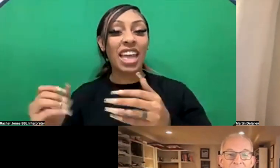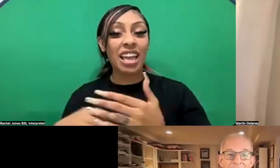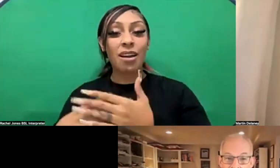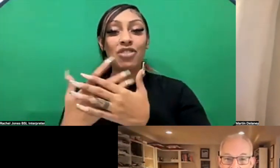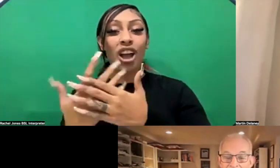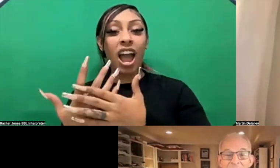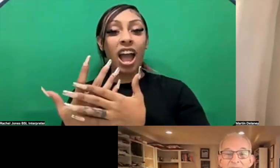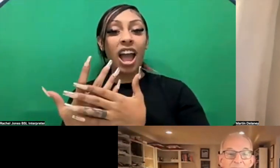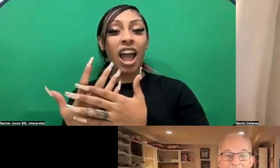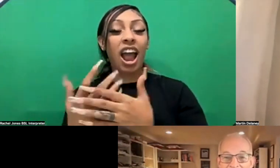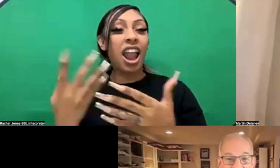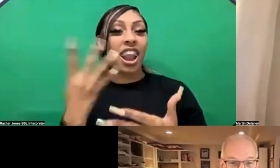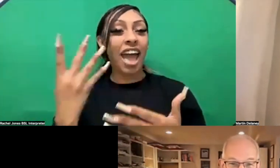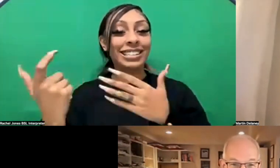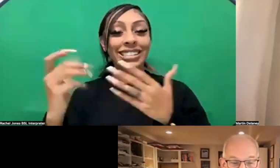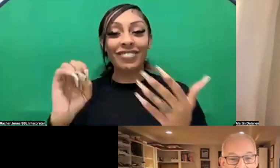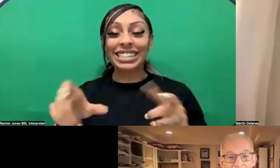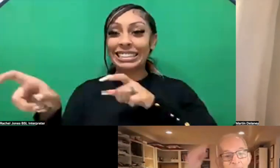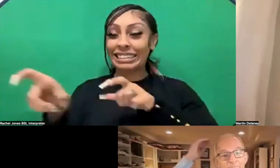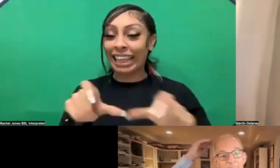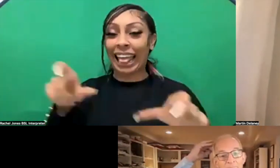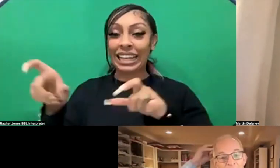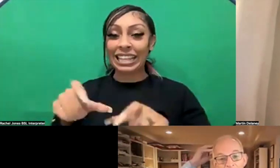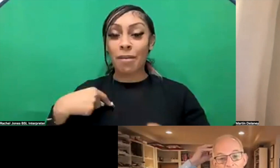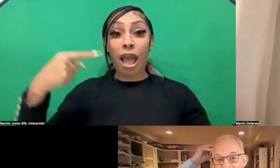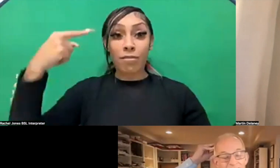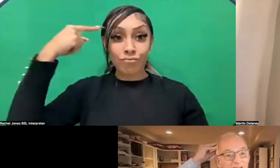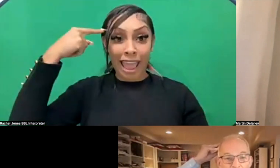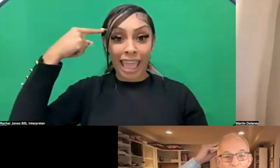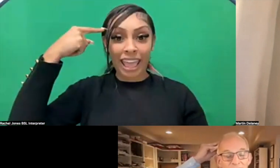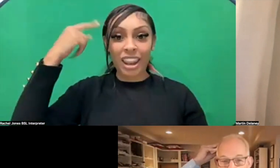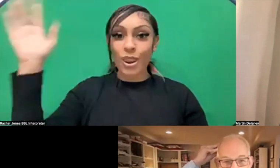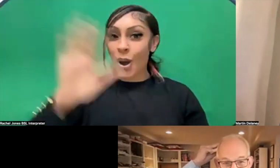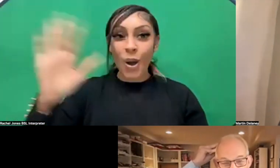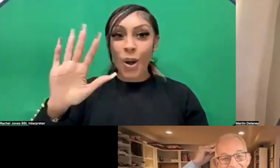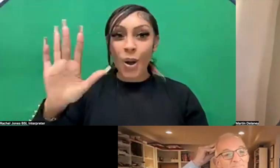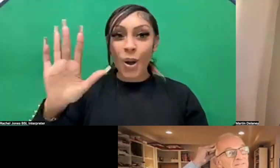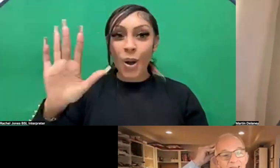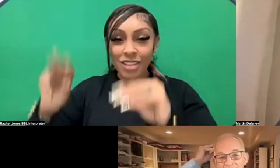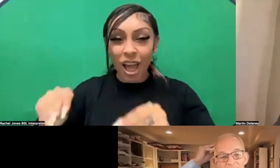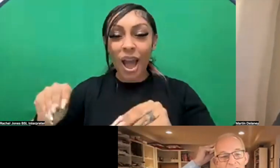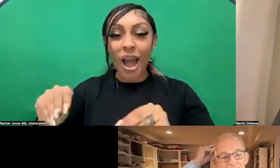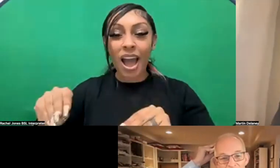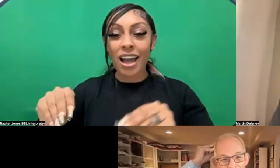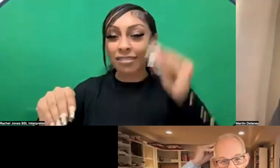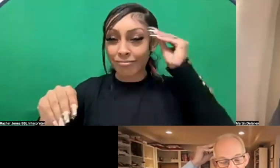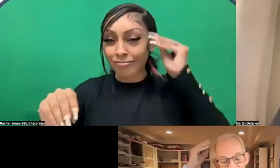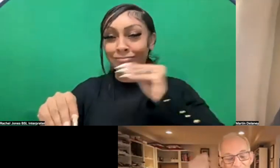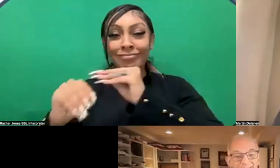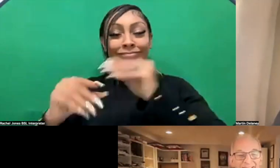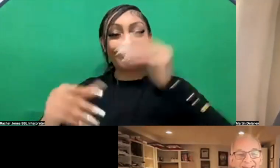play lines from the 1970s. And my real brain is saying, no, stop that. But they have minds of their